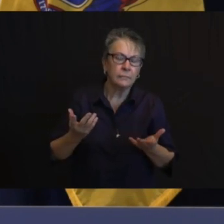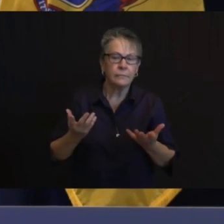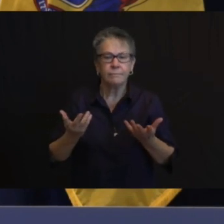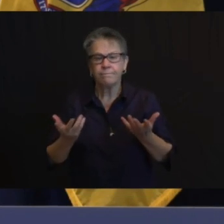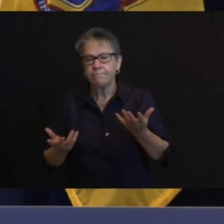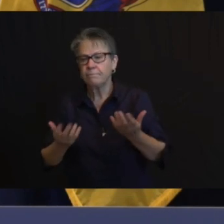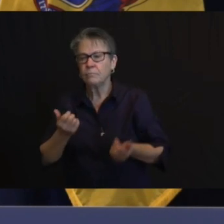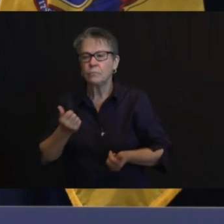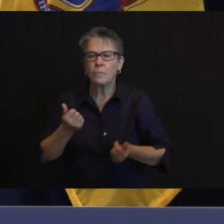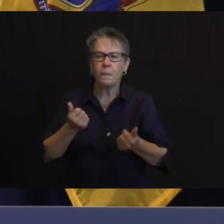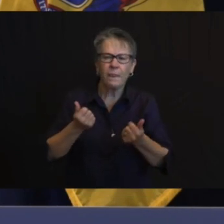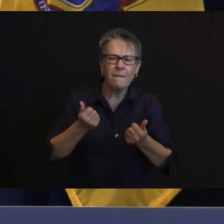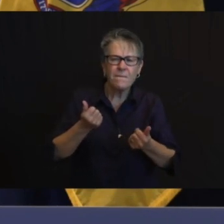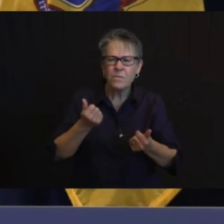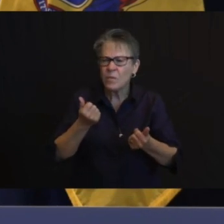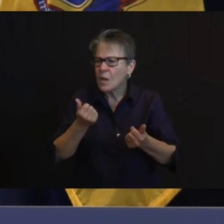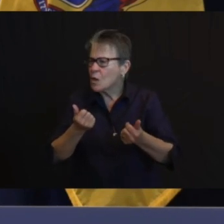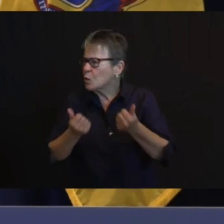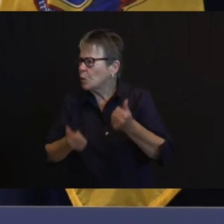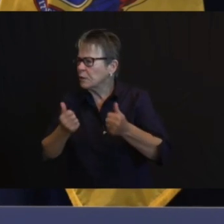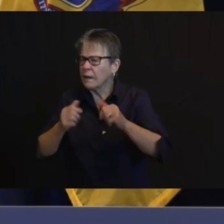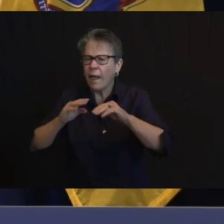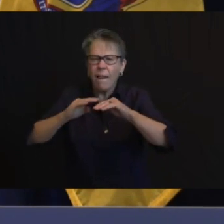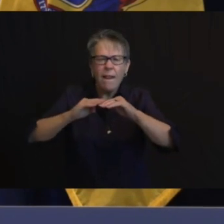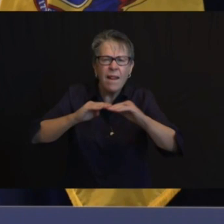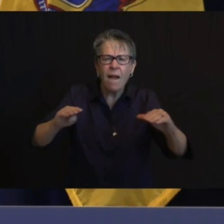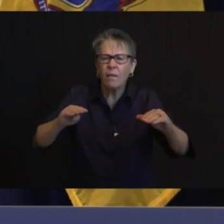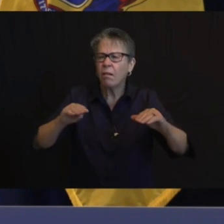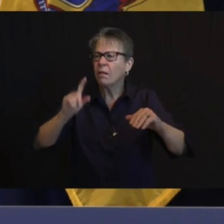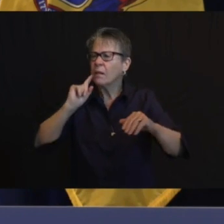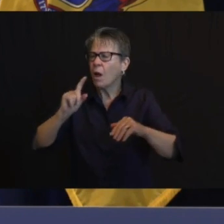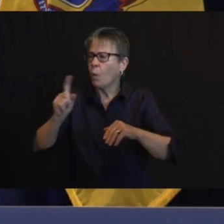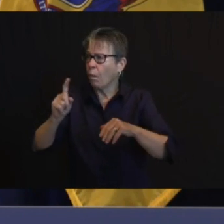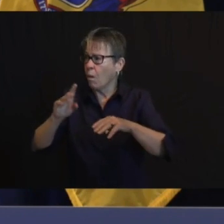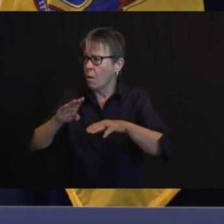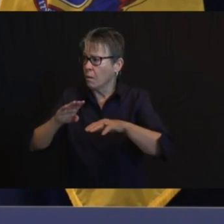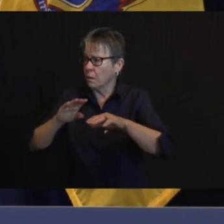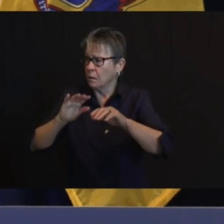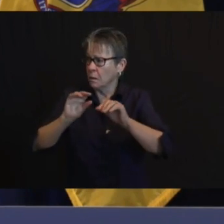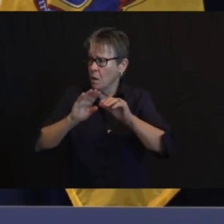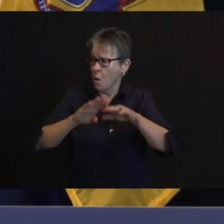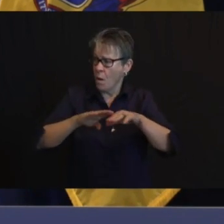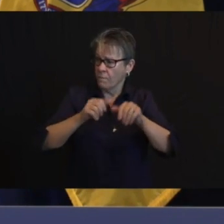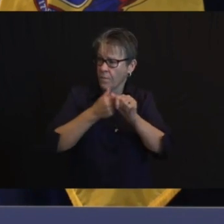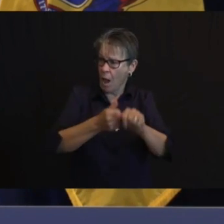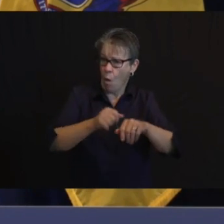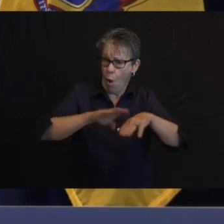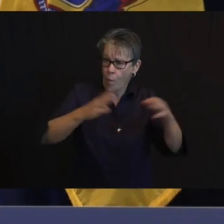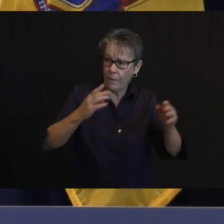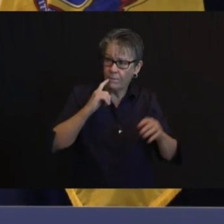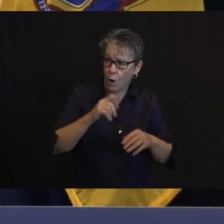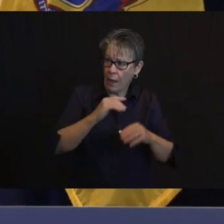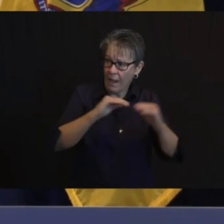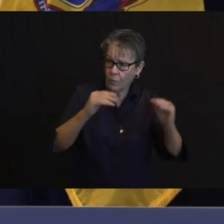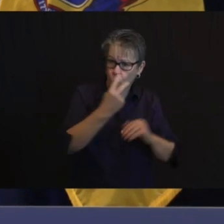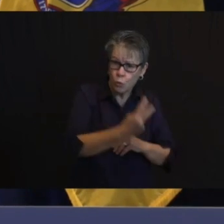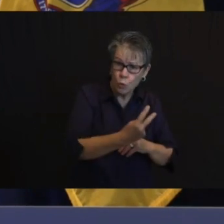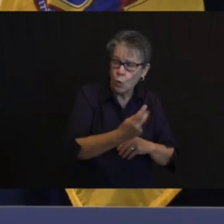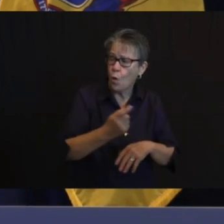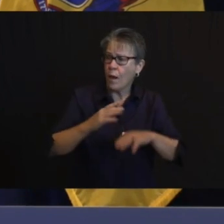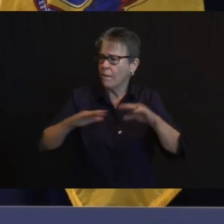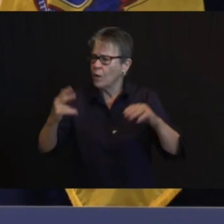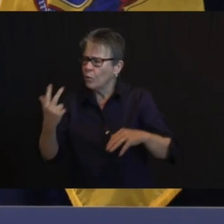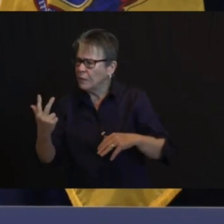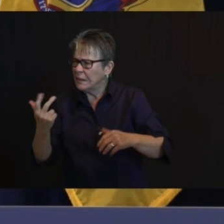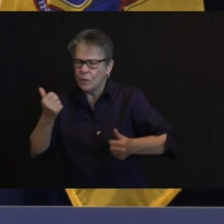we at? Are we at level 2? Are we back at level 1? Or have we junked the level system altogether? For Colonel